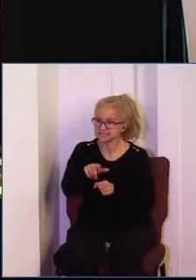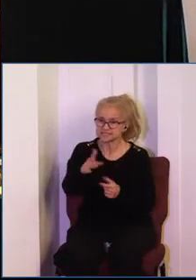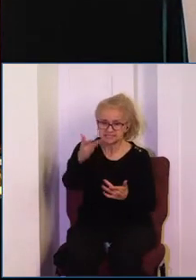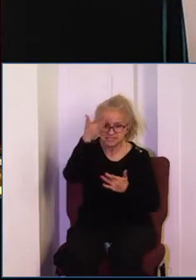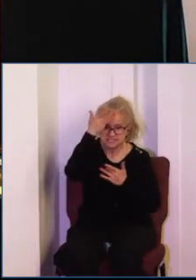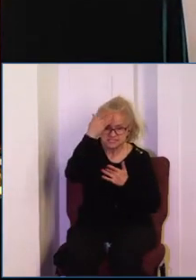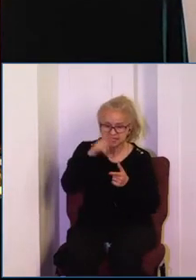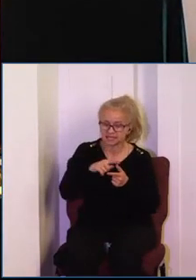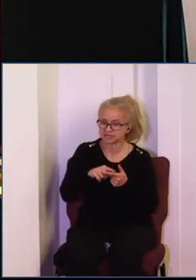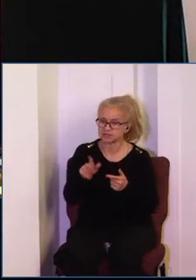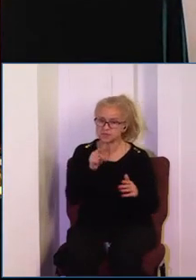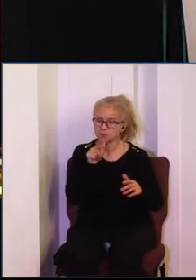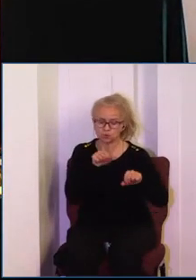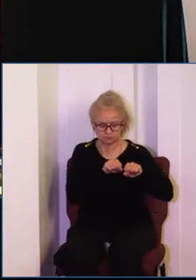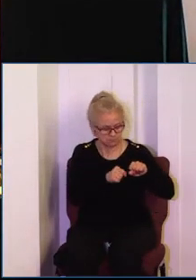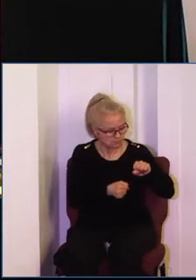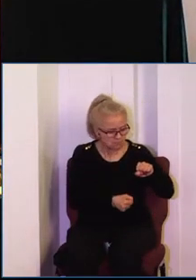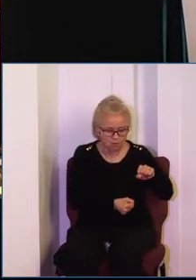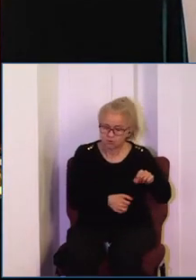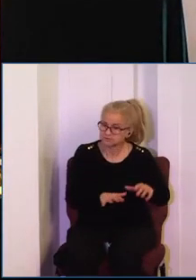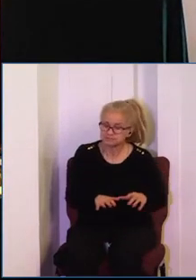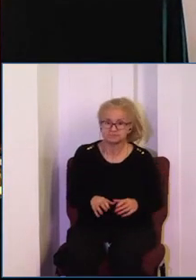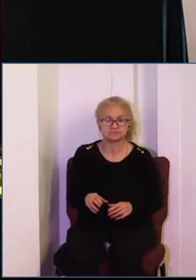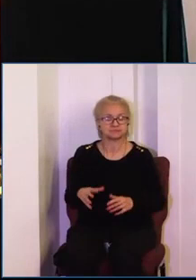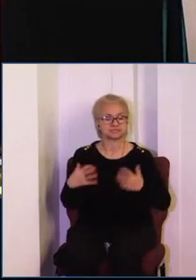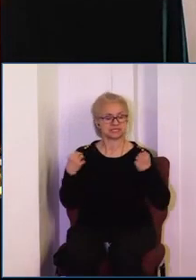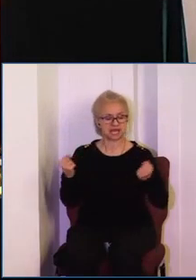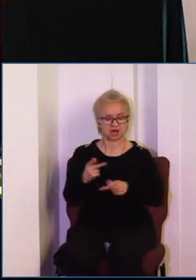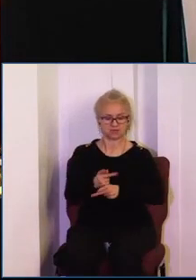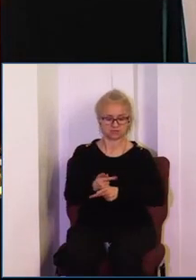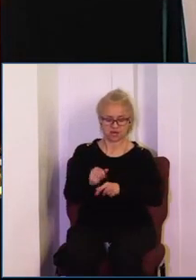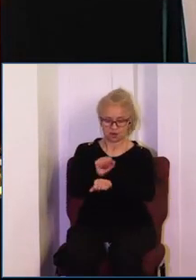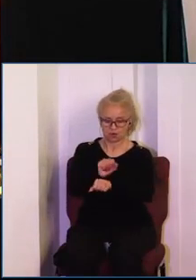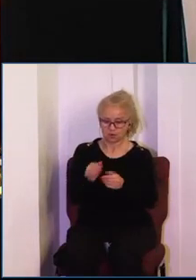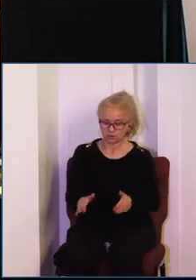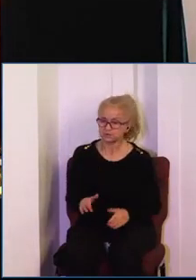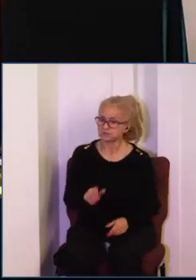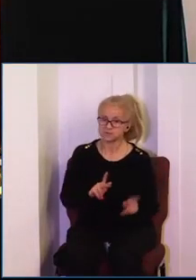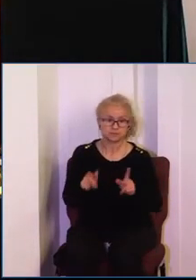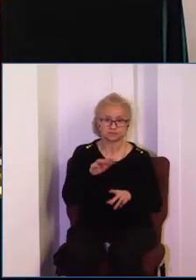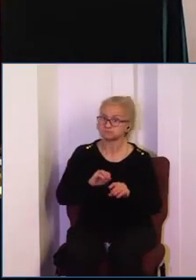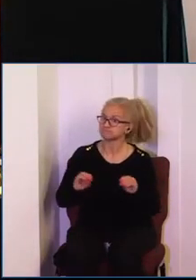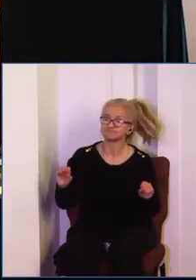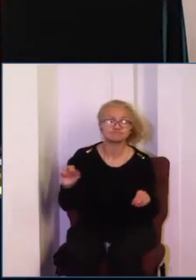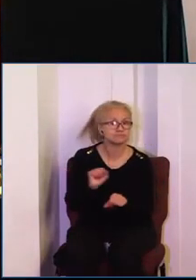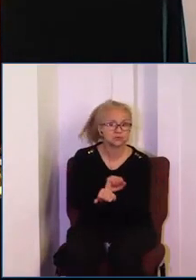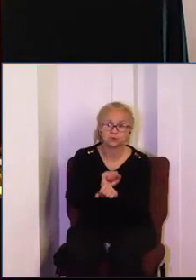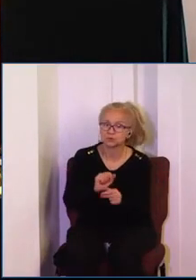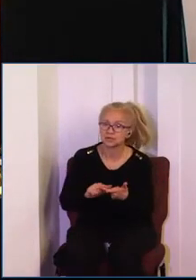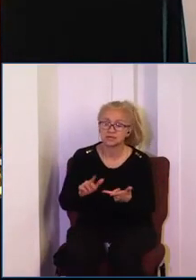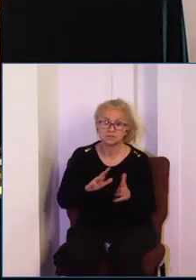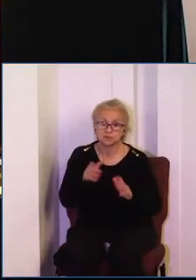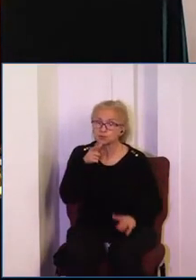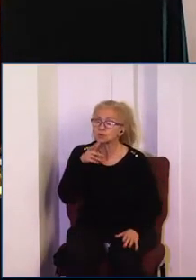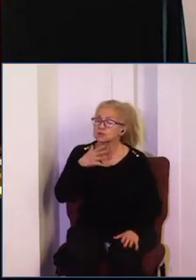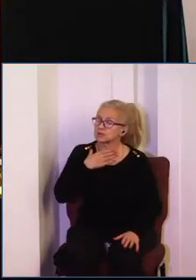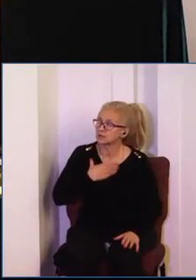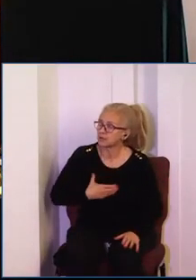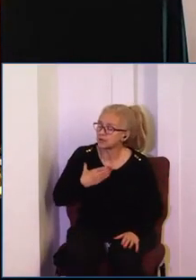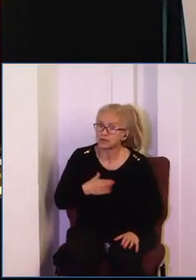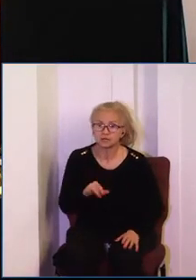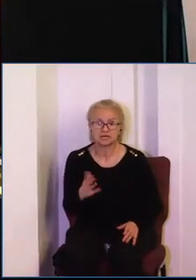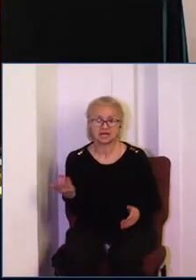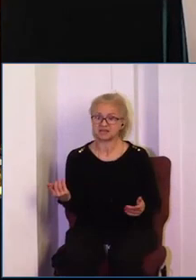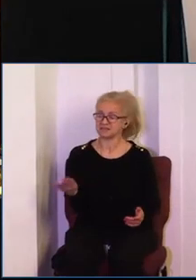the mourners, the healthcare workers, the unemployed, the hungry, and the